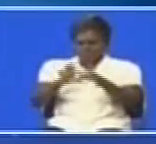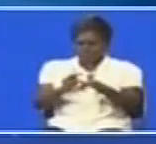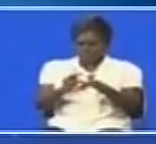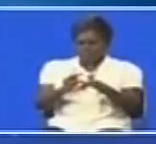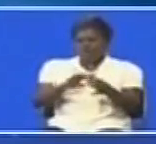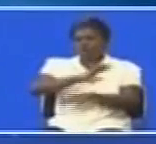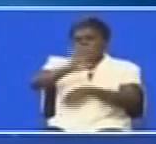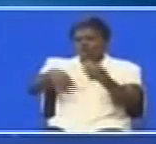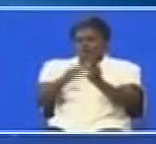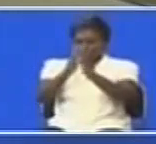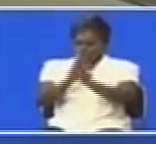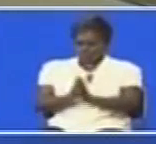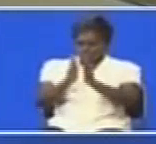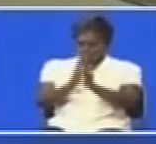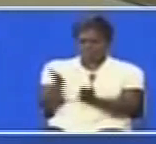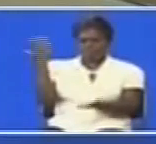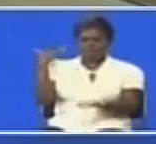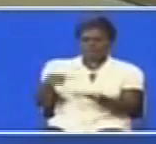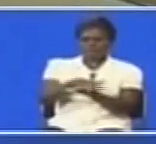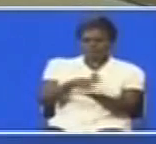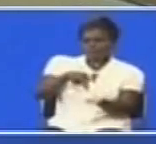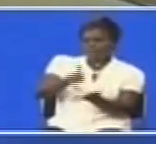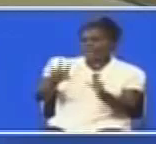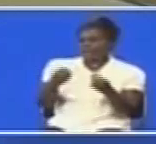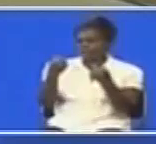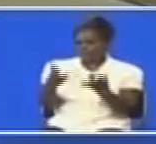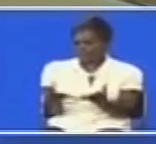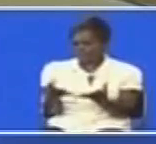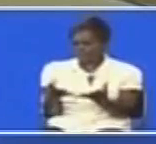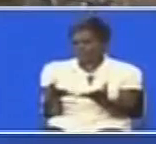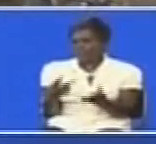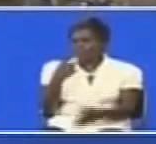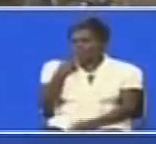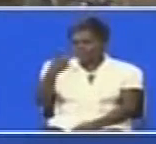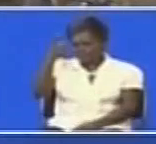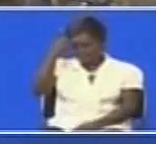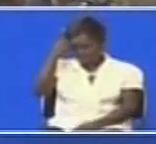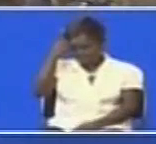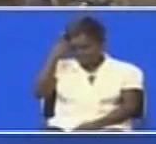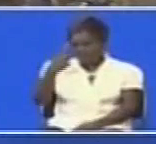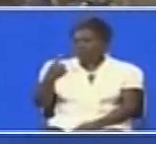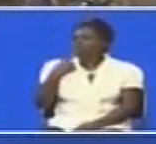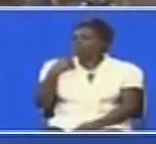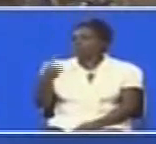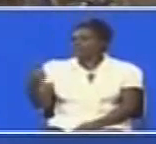all religions and backgrounds. The fees for each term would set every parent back a minimum of